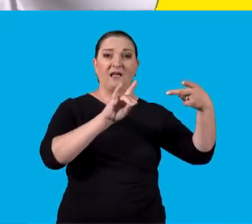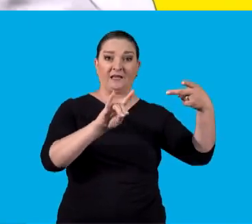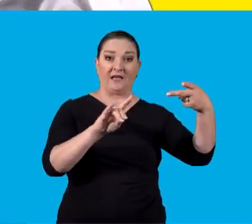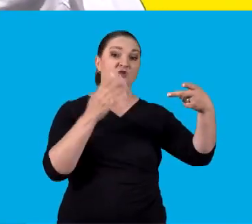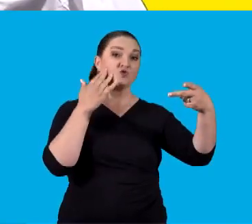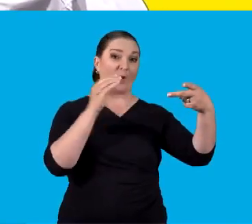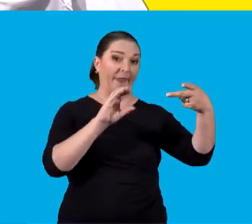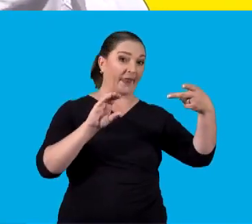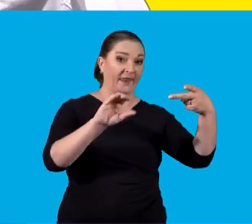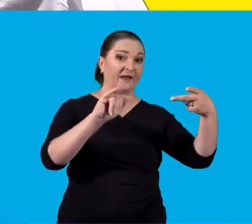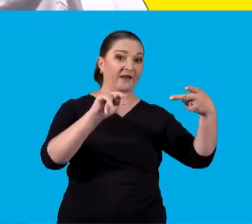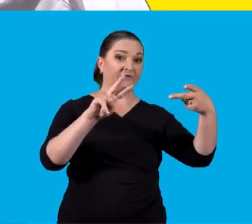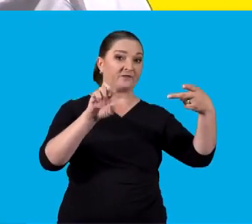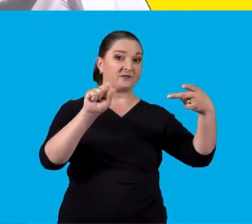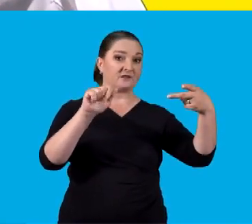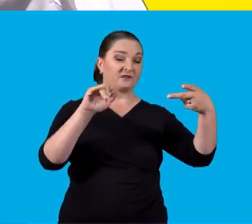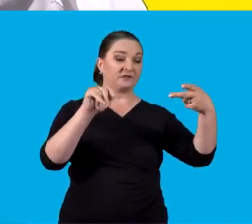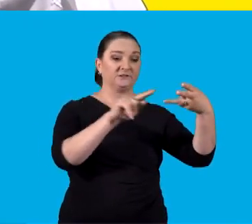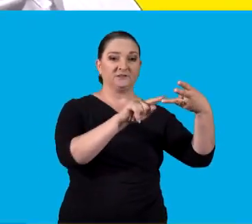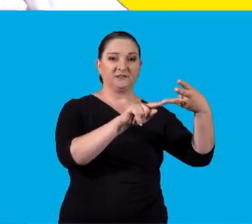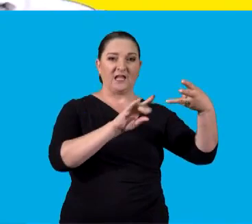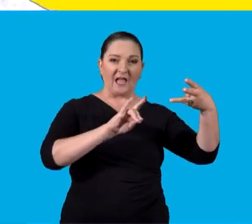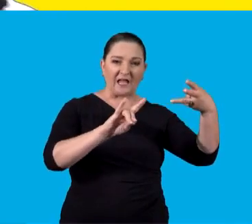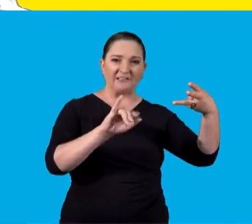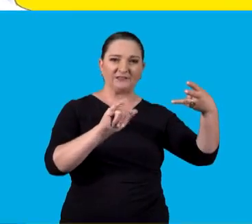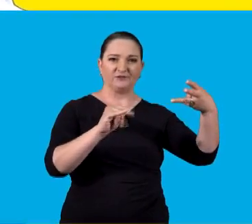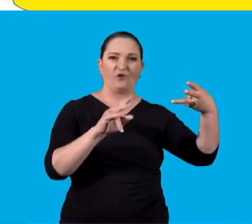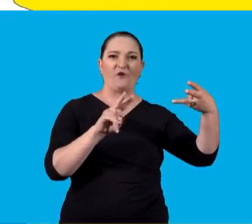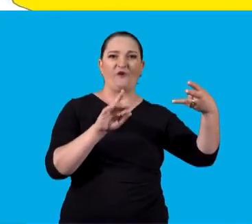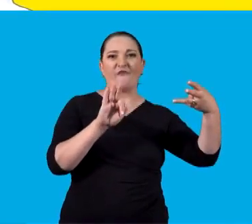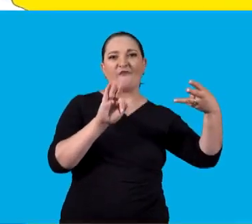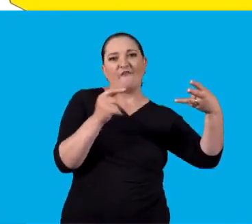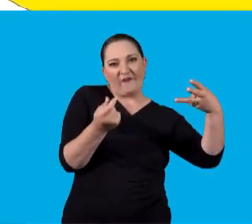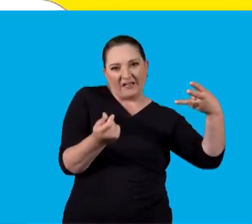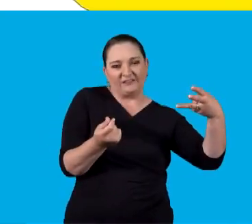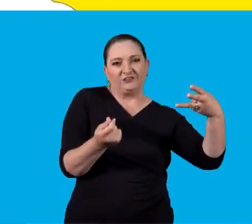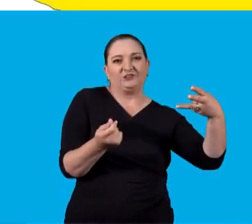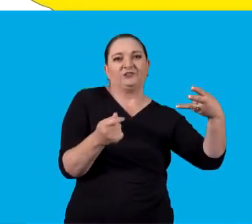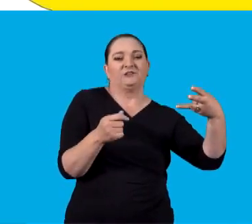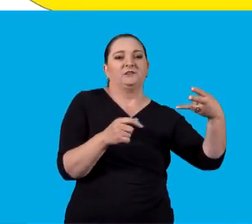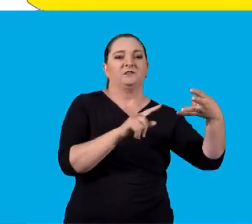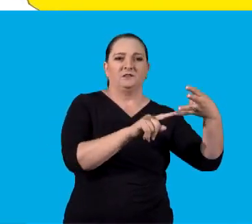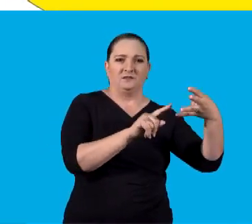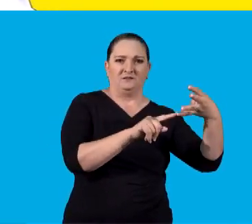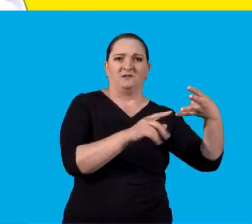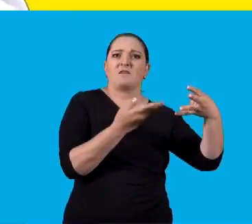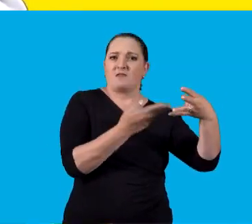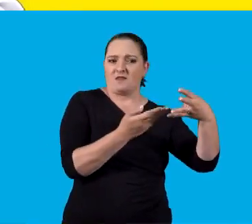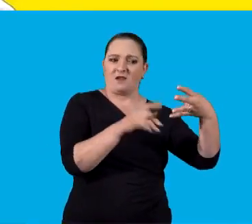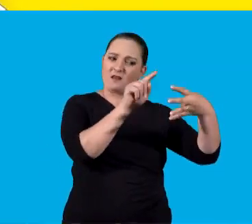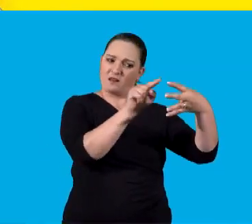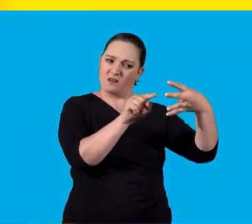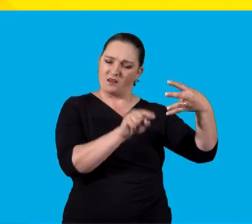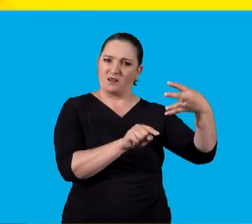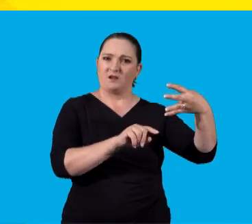then you add the cash effects in investing, and then you add the cash effects in financing. Then you can get the what? Net change in cash and